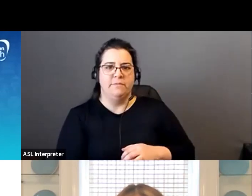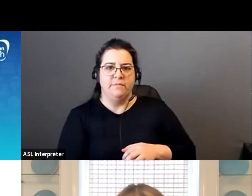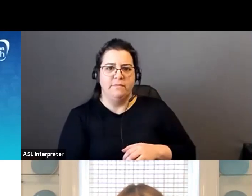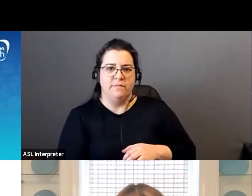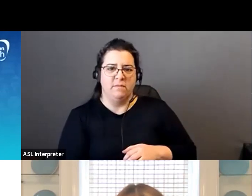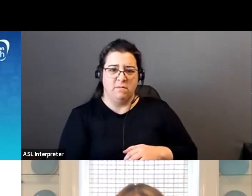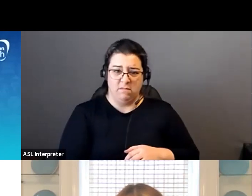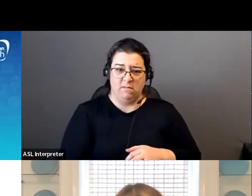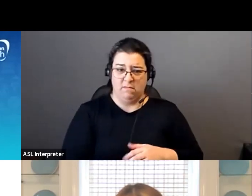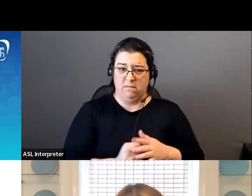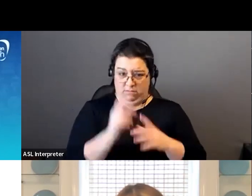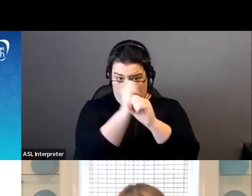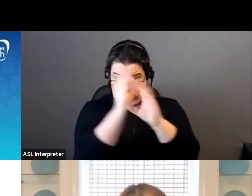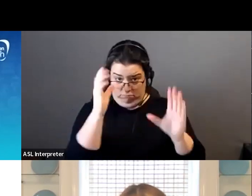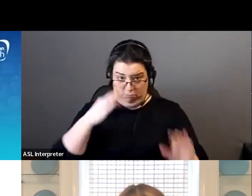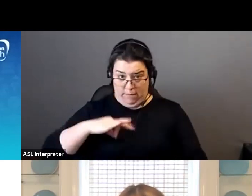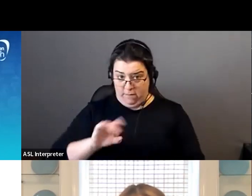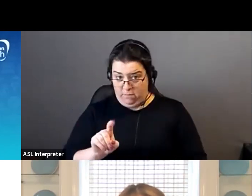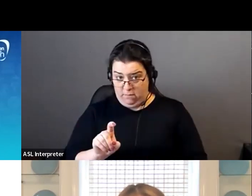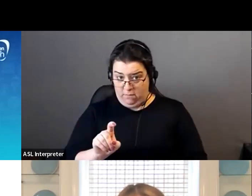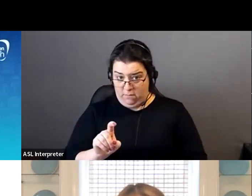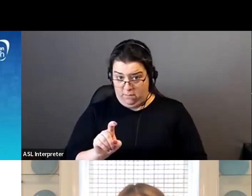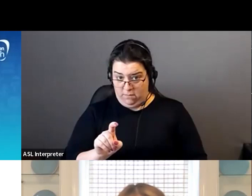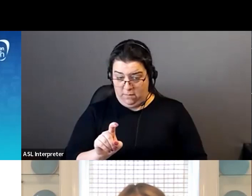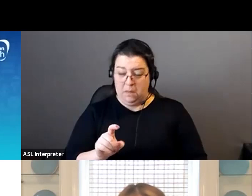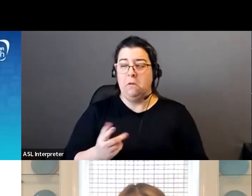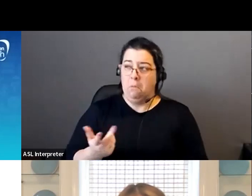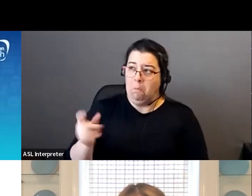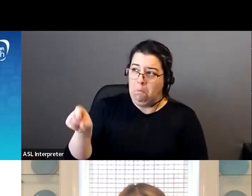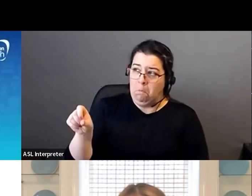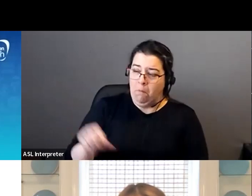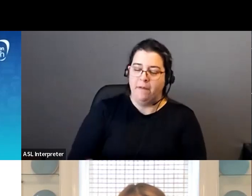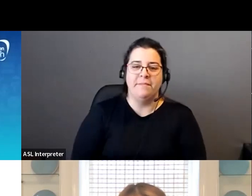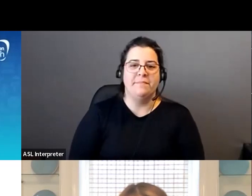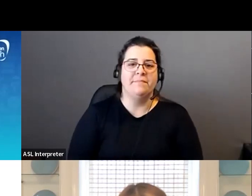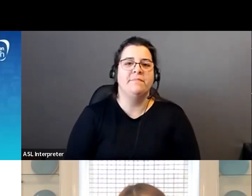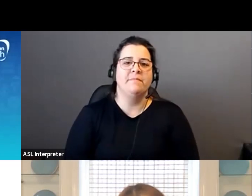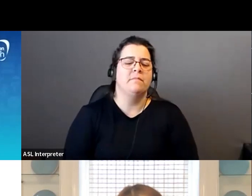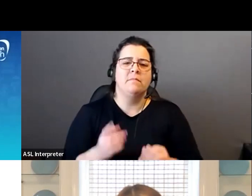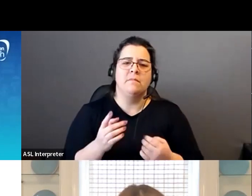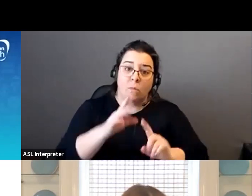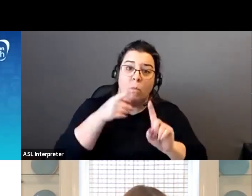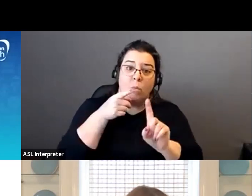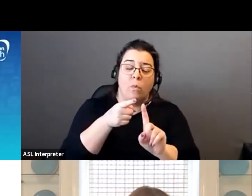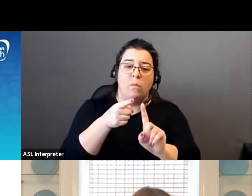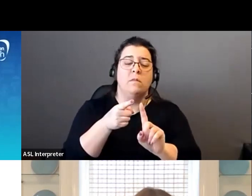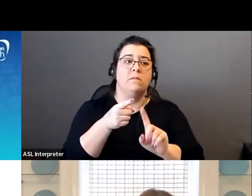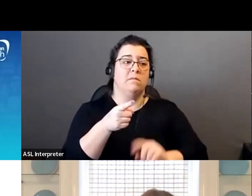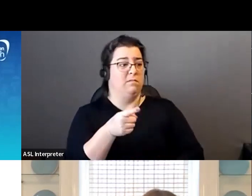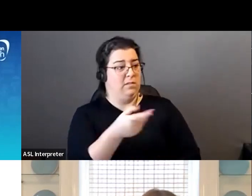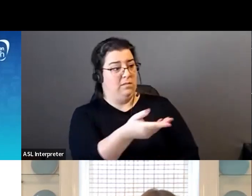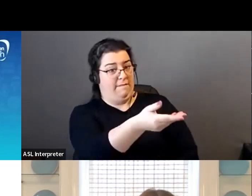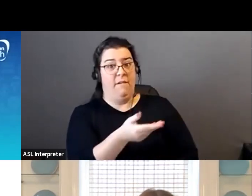Is that helpful? Mm-hmm. Yeah. You want your guests to have as comfortable, natural